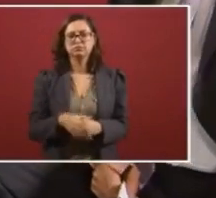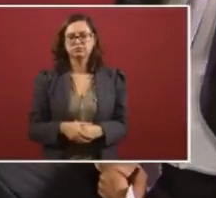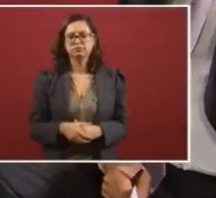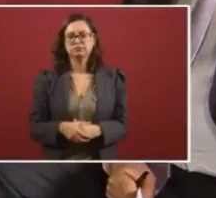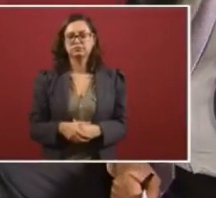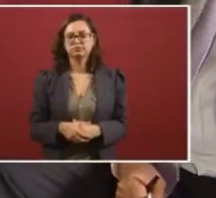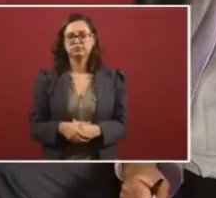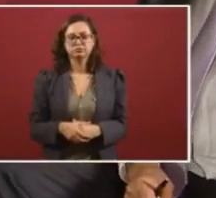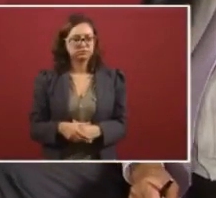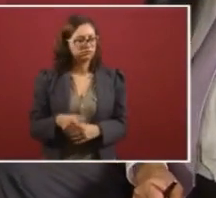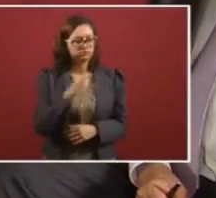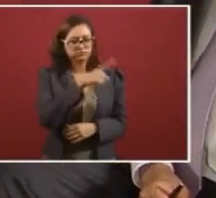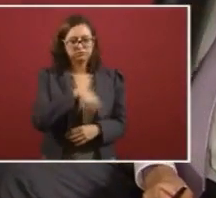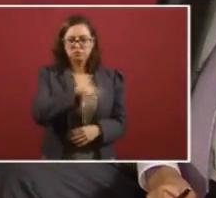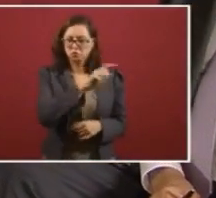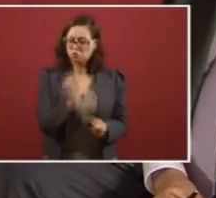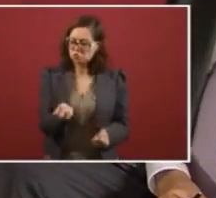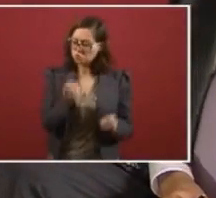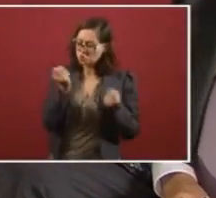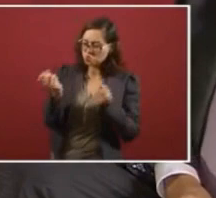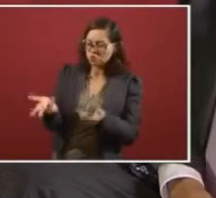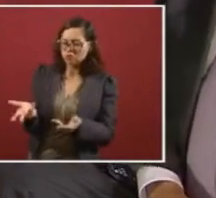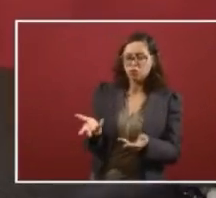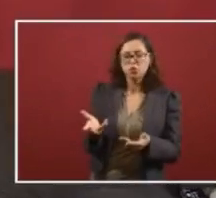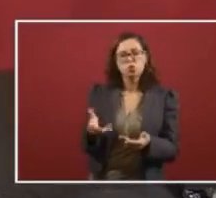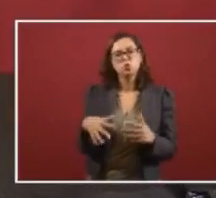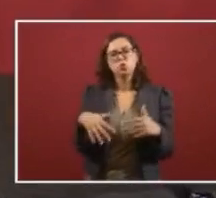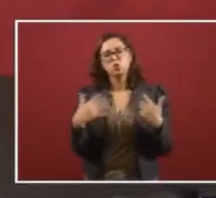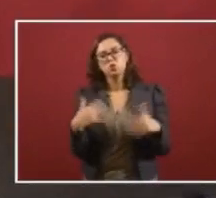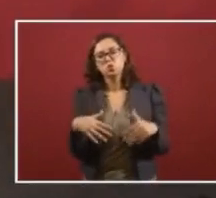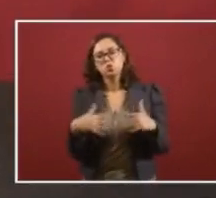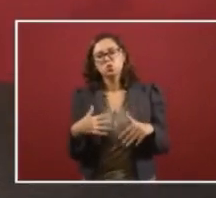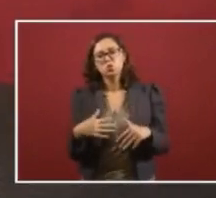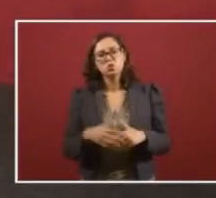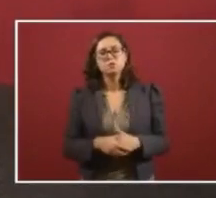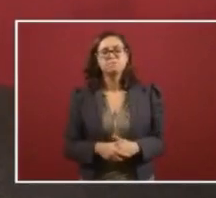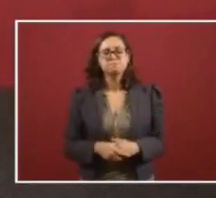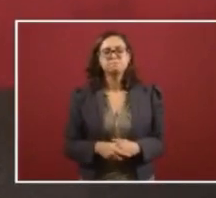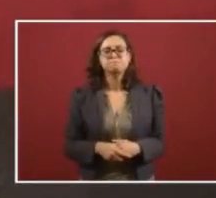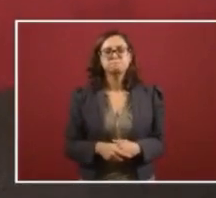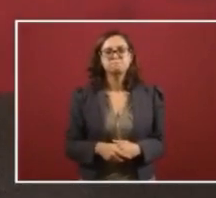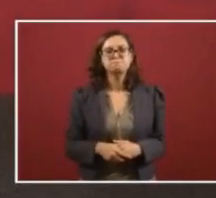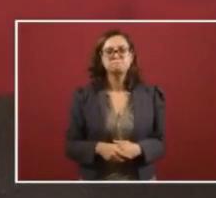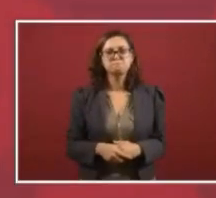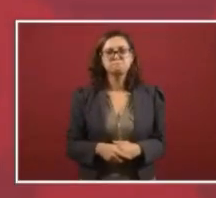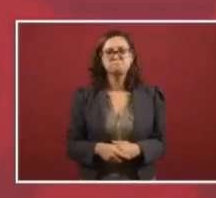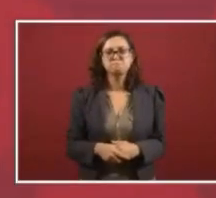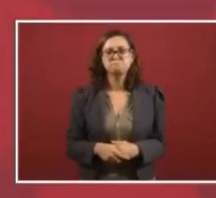doubt, that they allowed or came to an agreement with